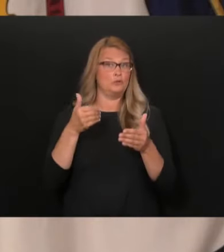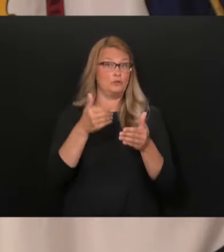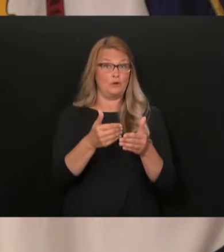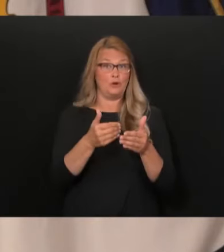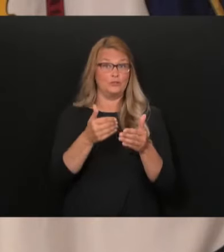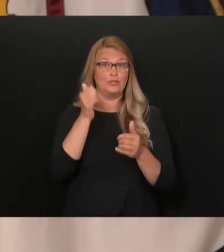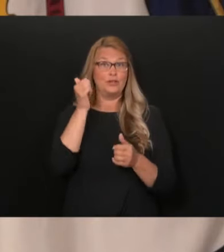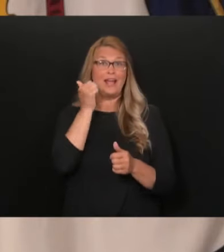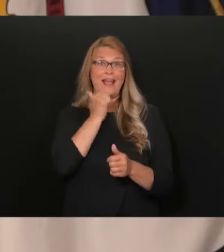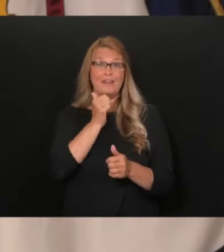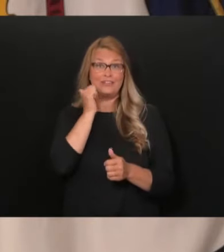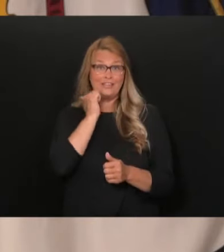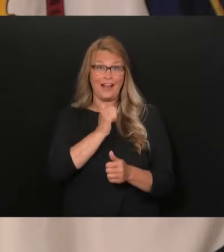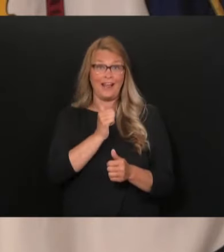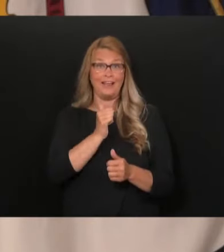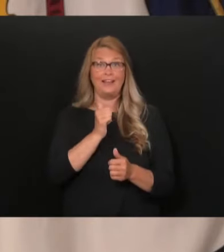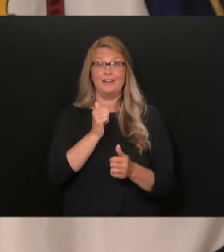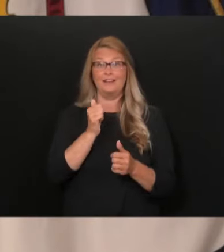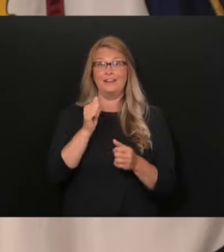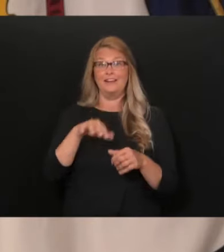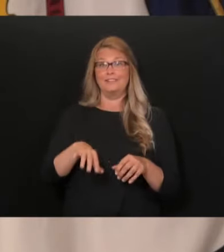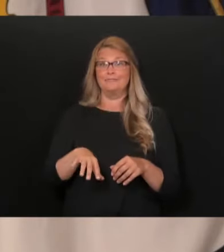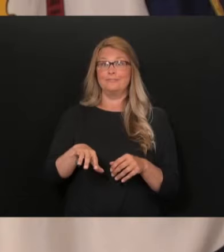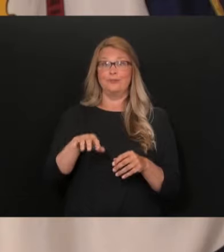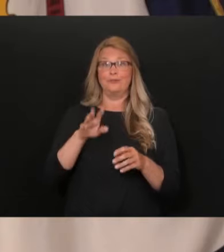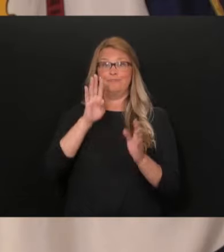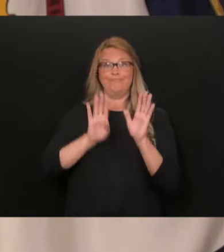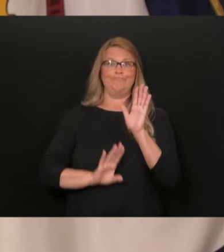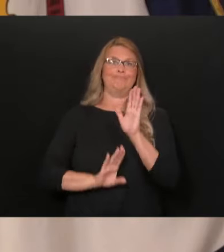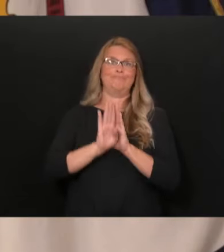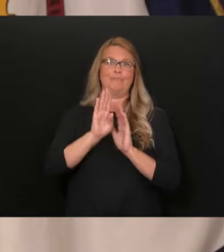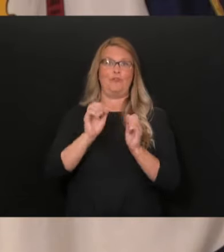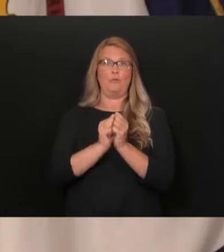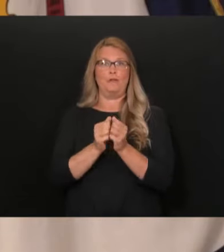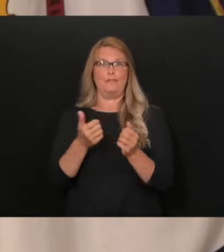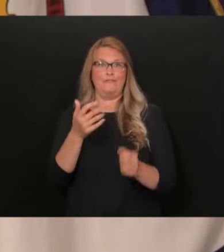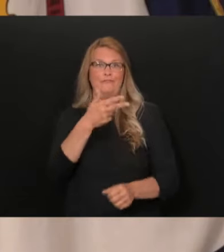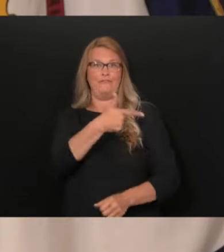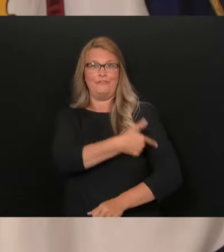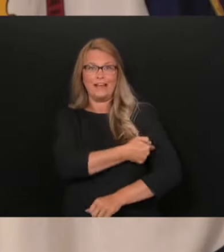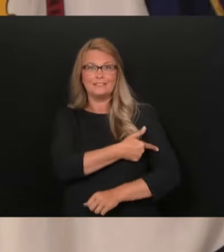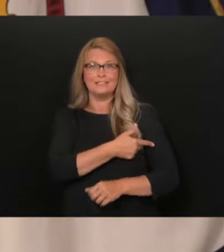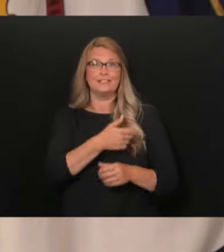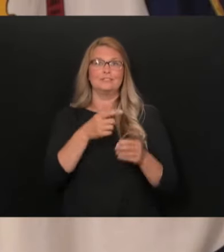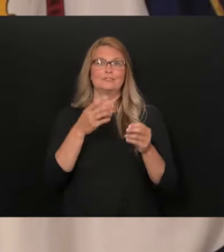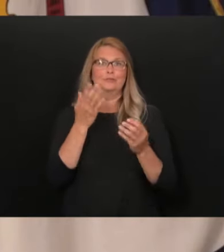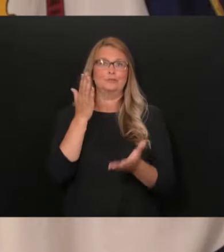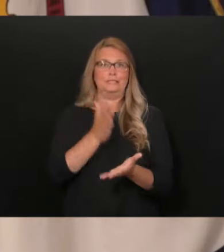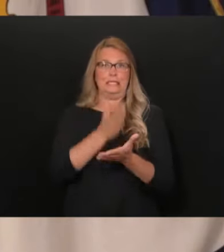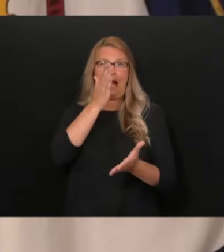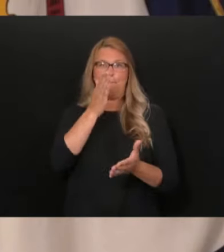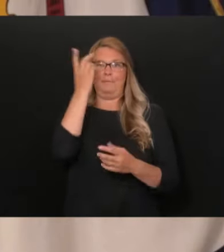each day that goes by to a vaccine that will just stop it in its tracks. So,